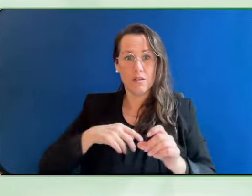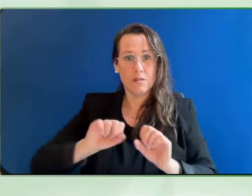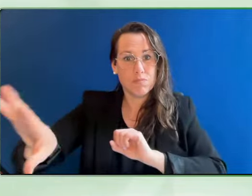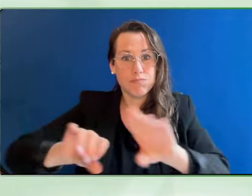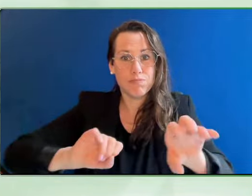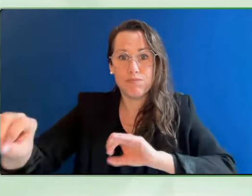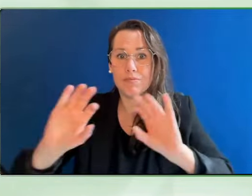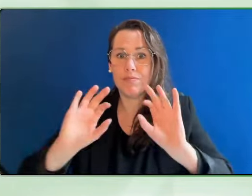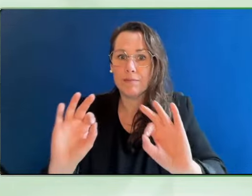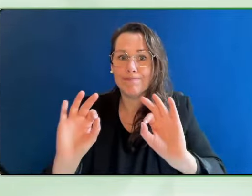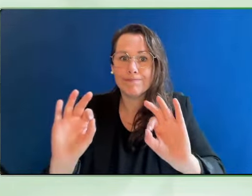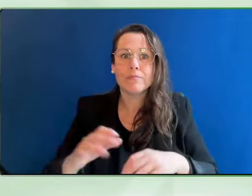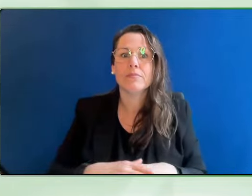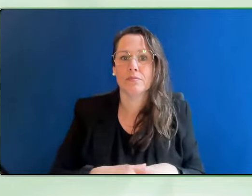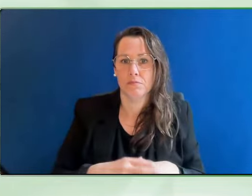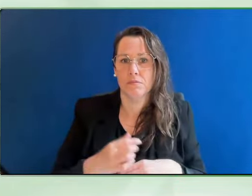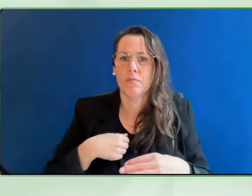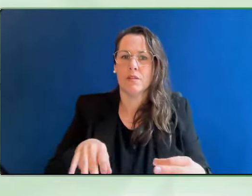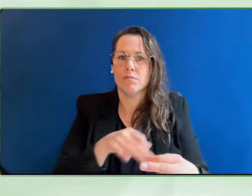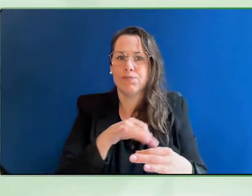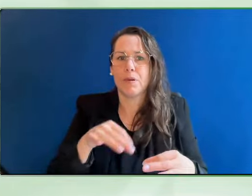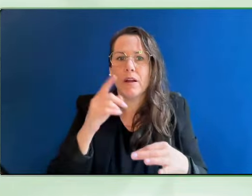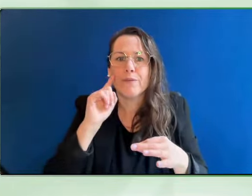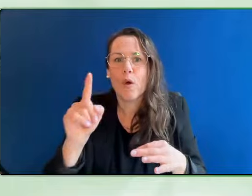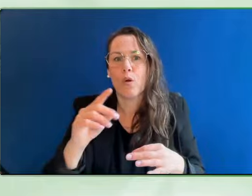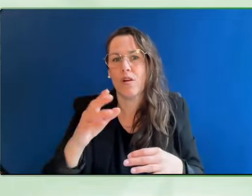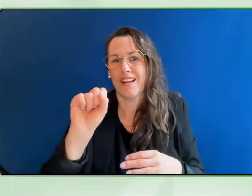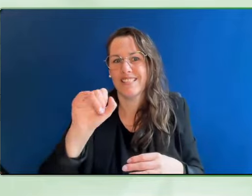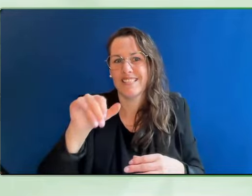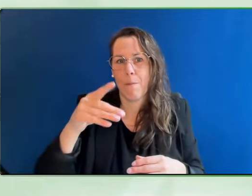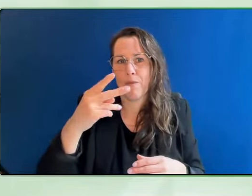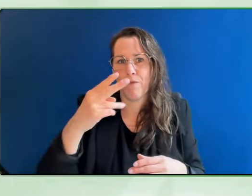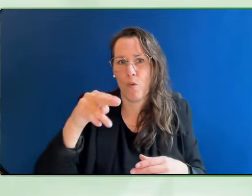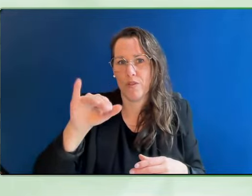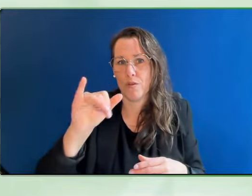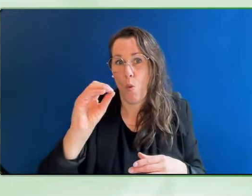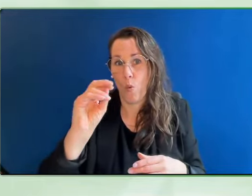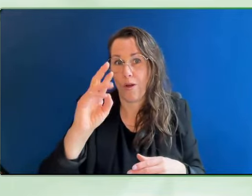So coming back to the reality in working